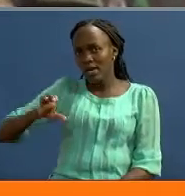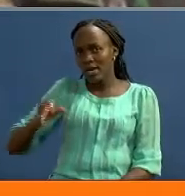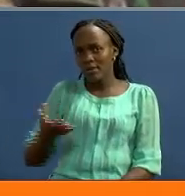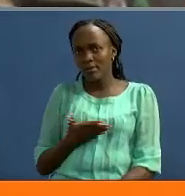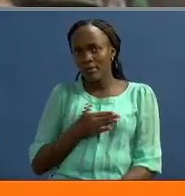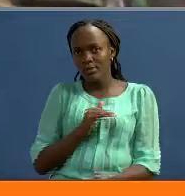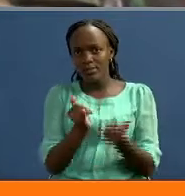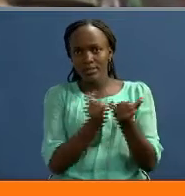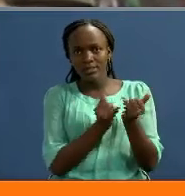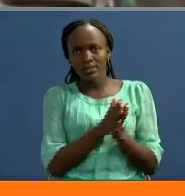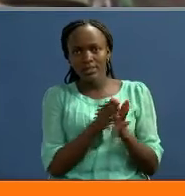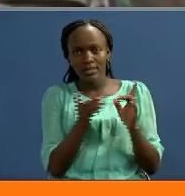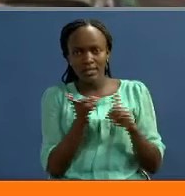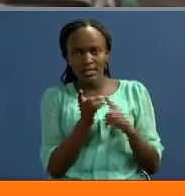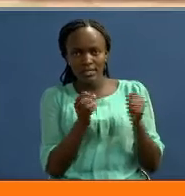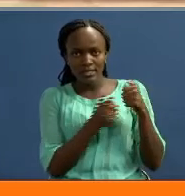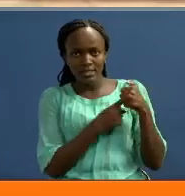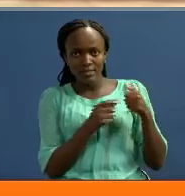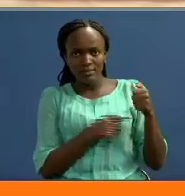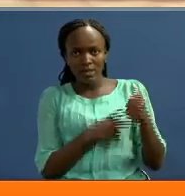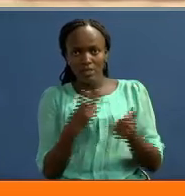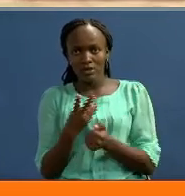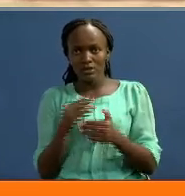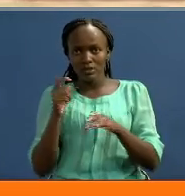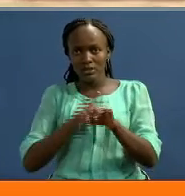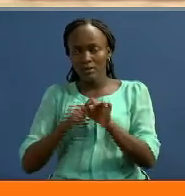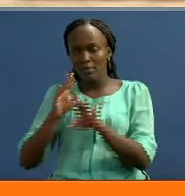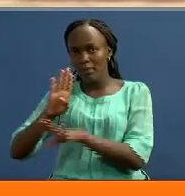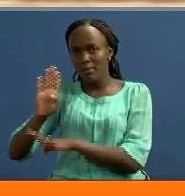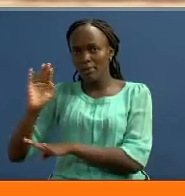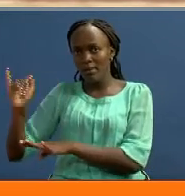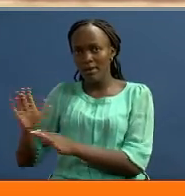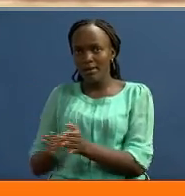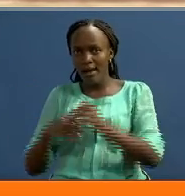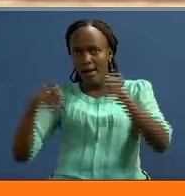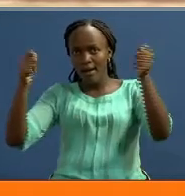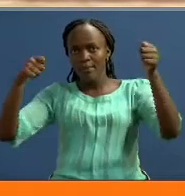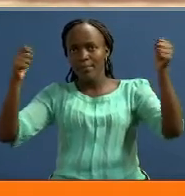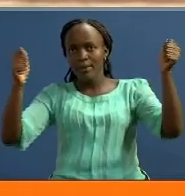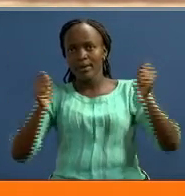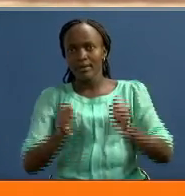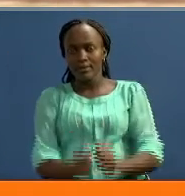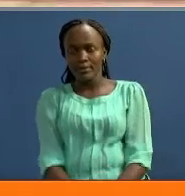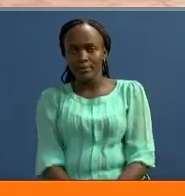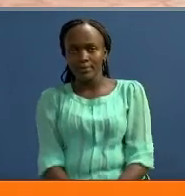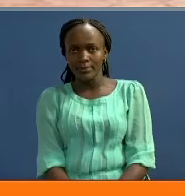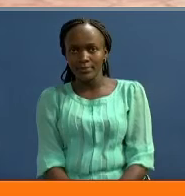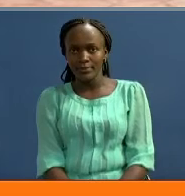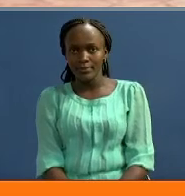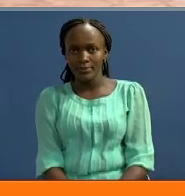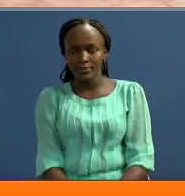County on Saturday, February 6th, during a Building Bridges Initiative popularization bid.